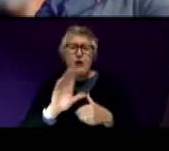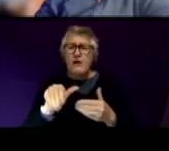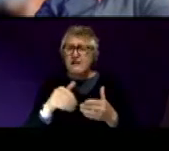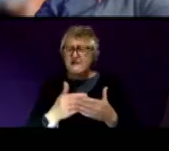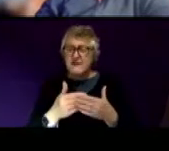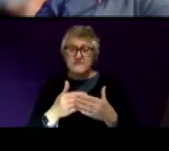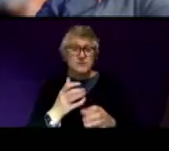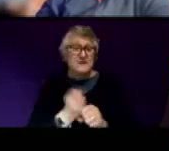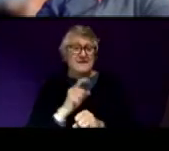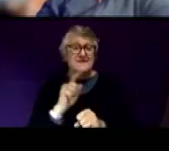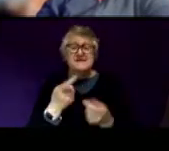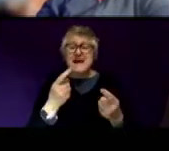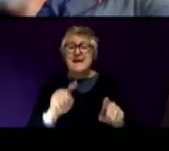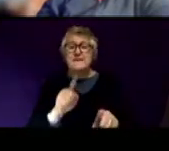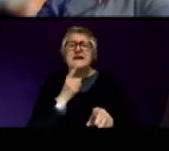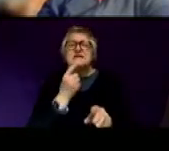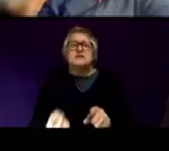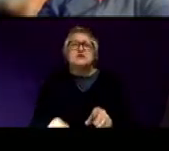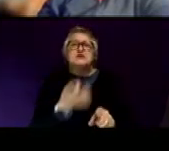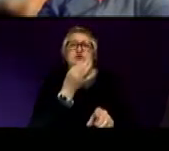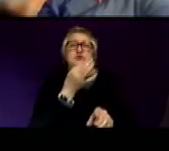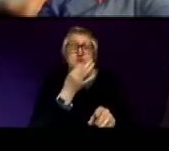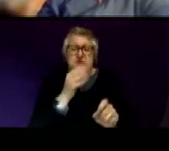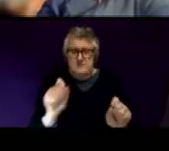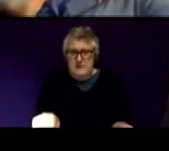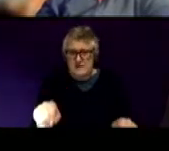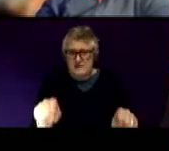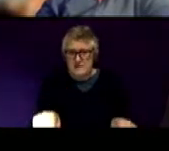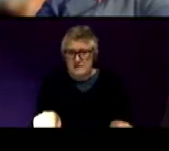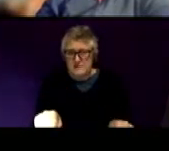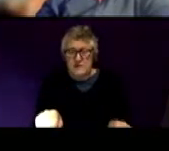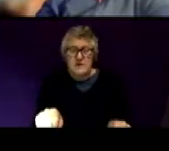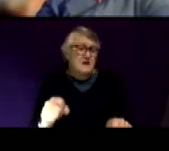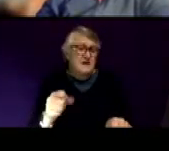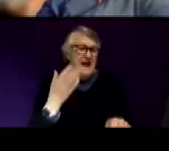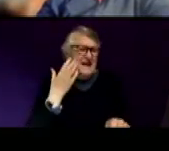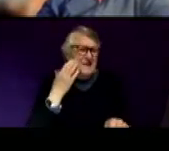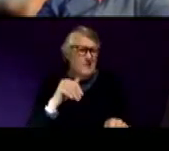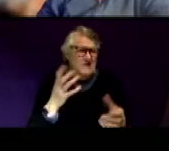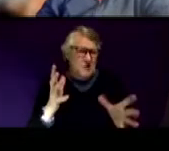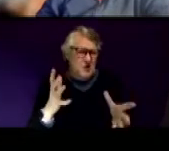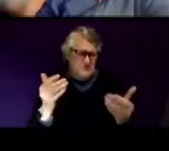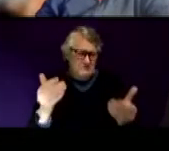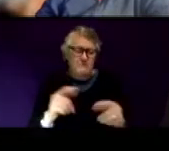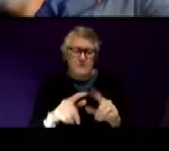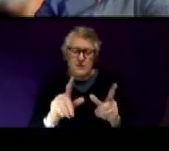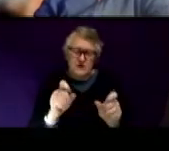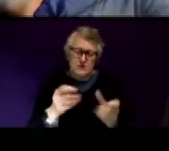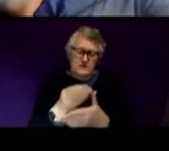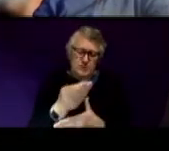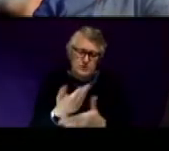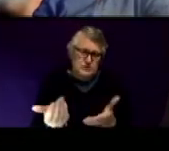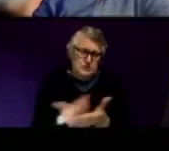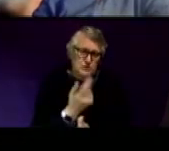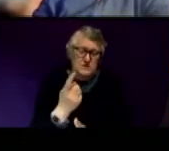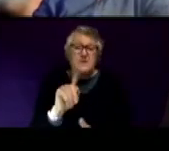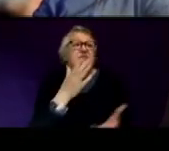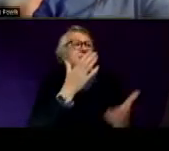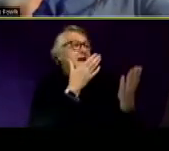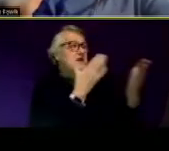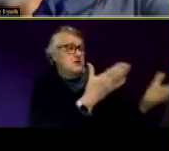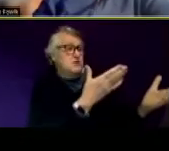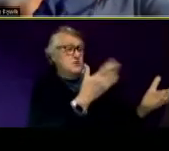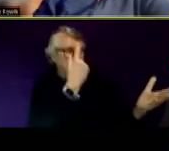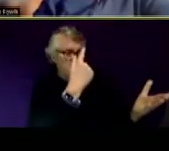have existing ads right now, but we could purchase new ones. Sorry, I just thought it was a great idea. Thank you, Zainab. Thank